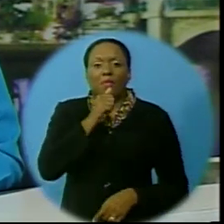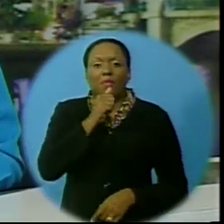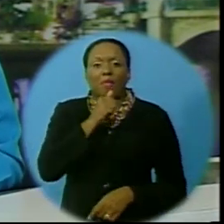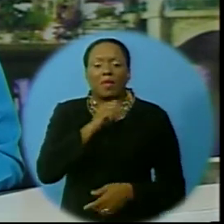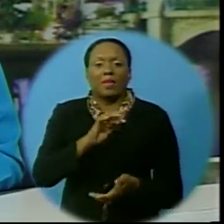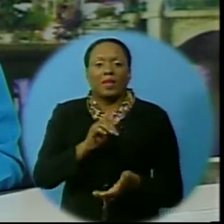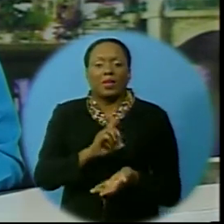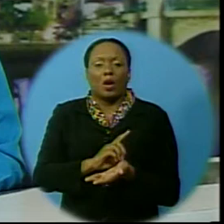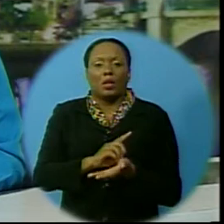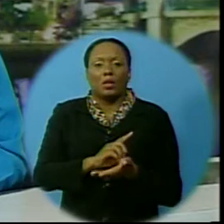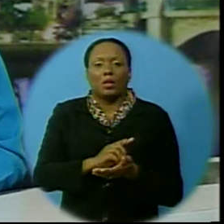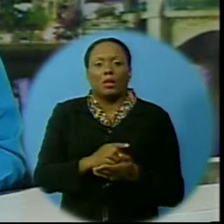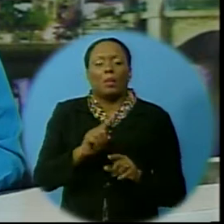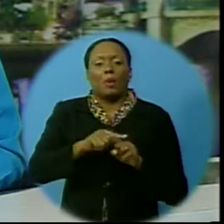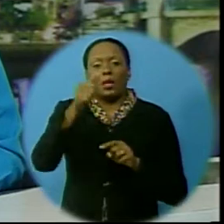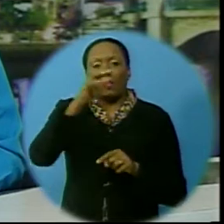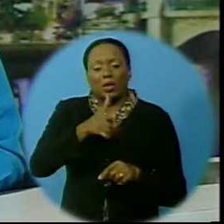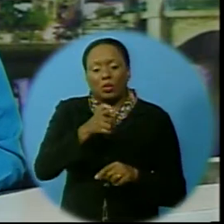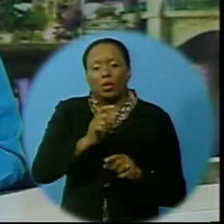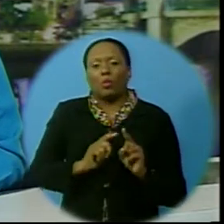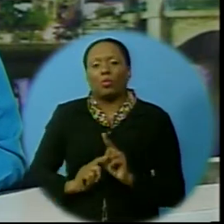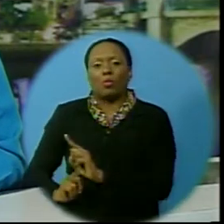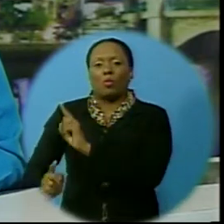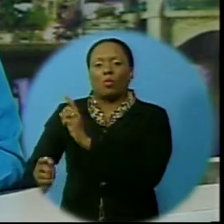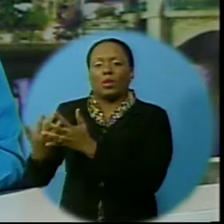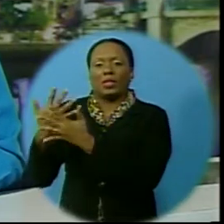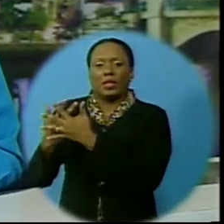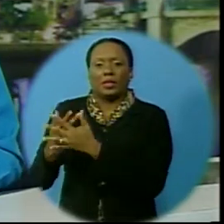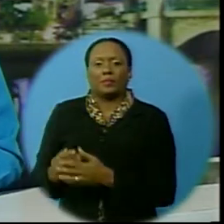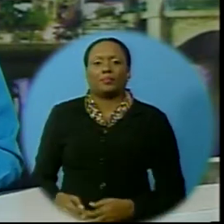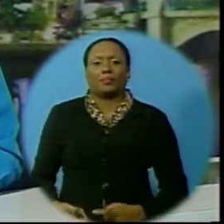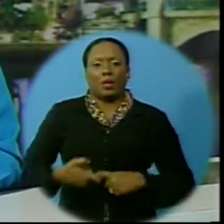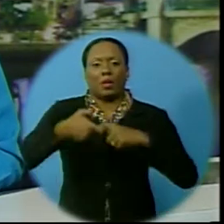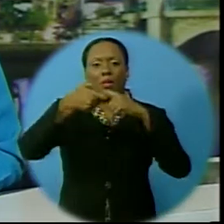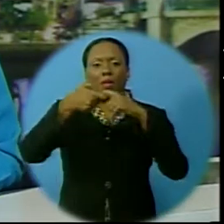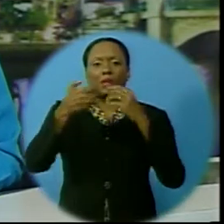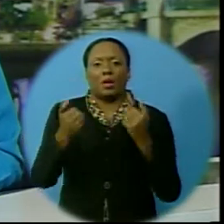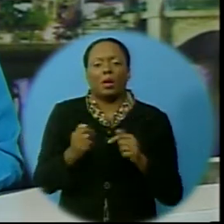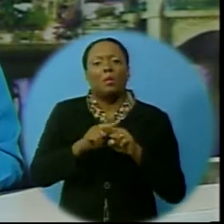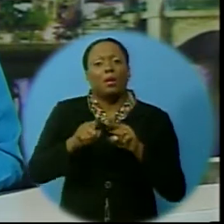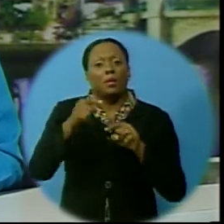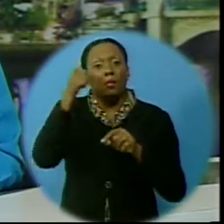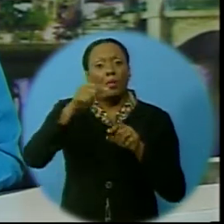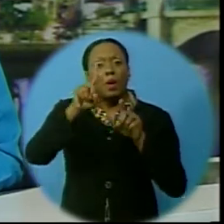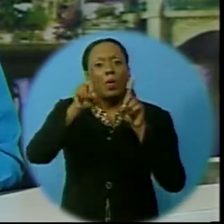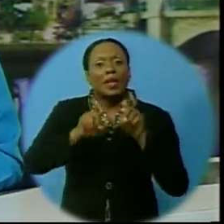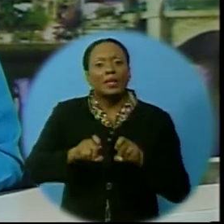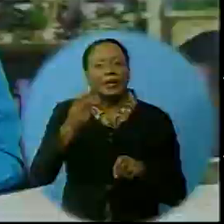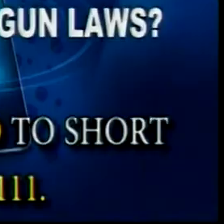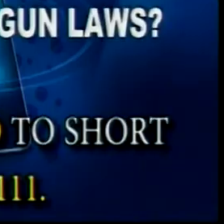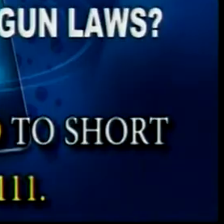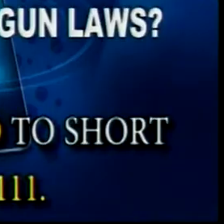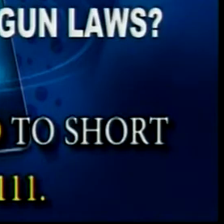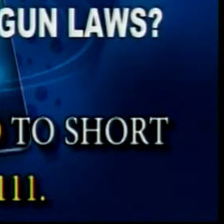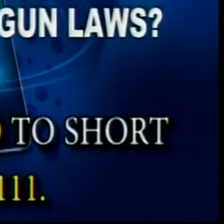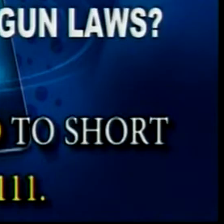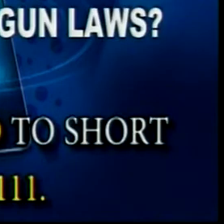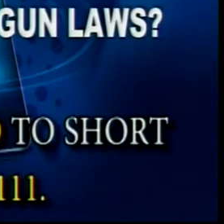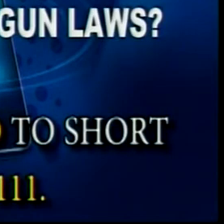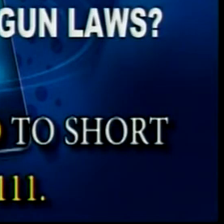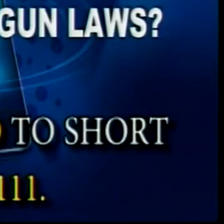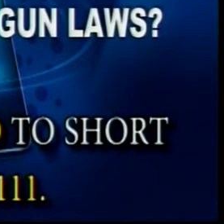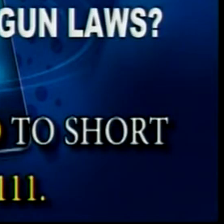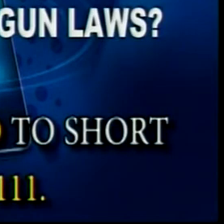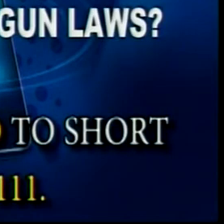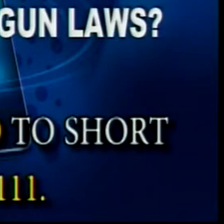attention. We have more news just ahead in a moment, but first we want to hear from you on the question, does Barbados